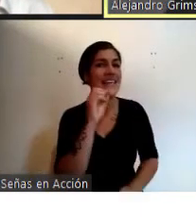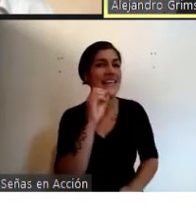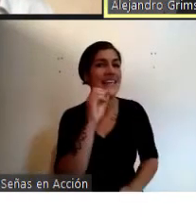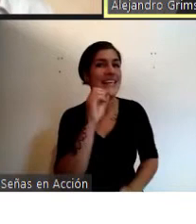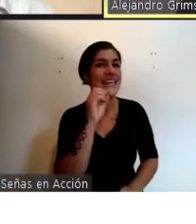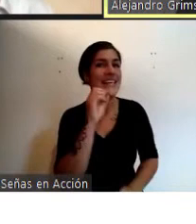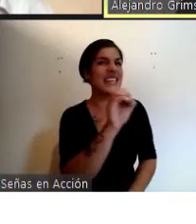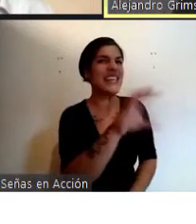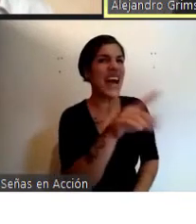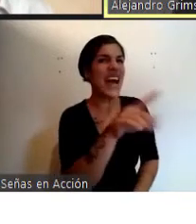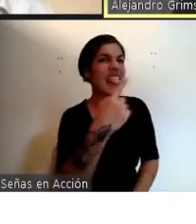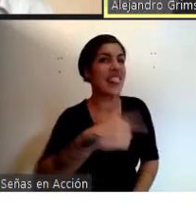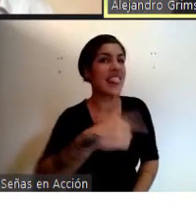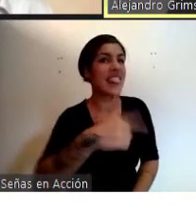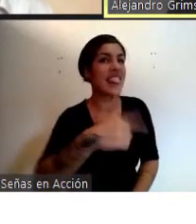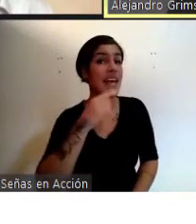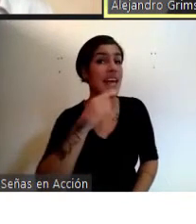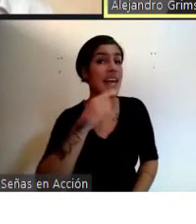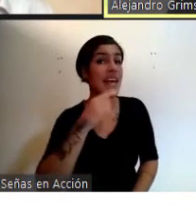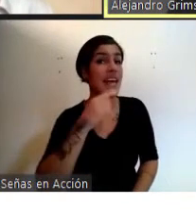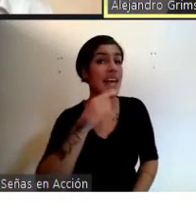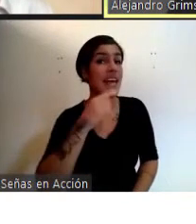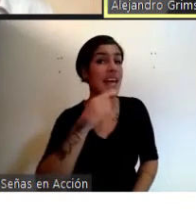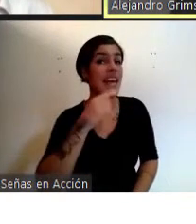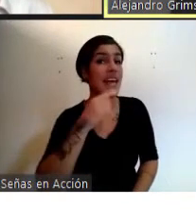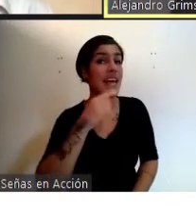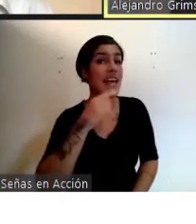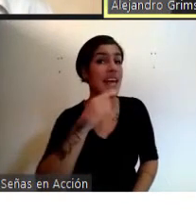poder, eso no se traduce